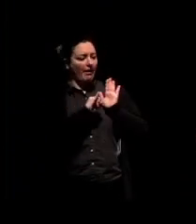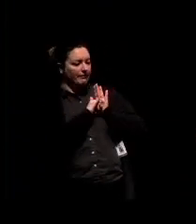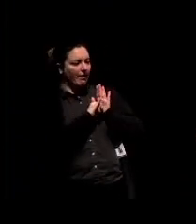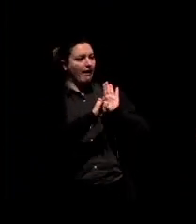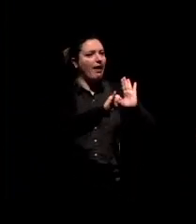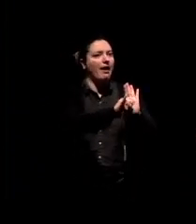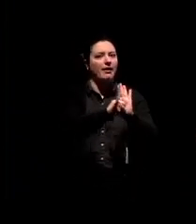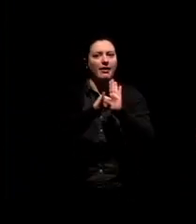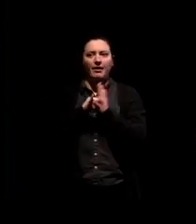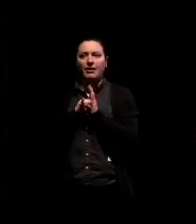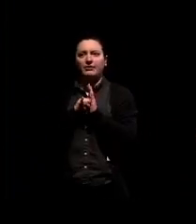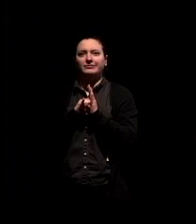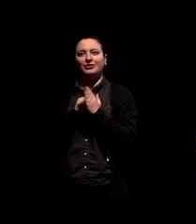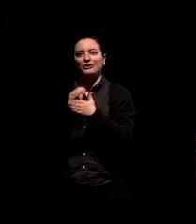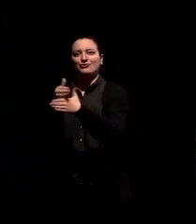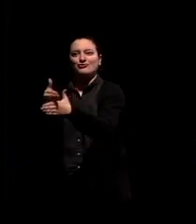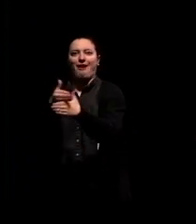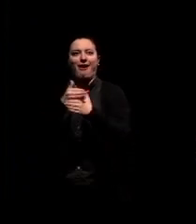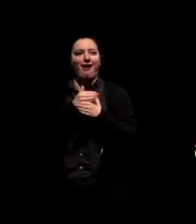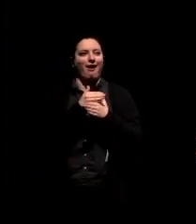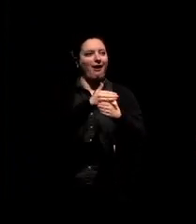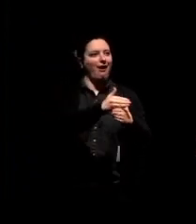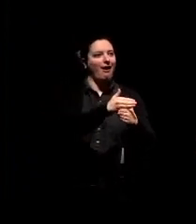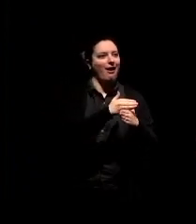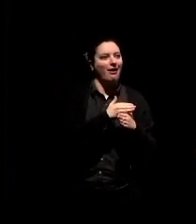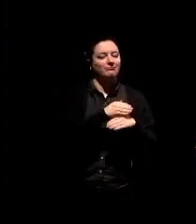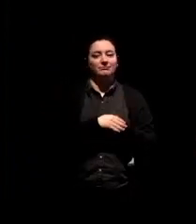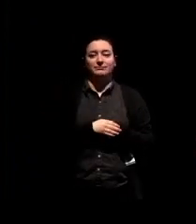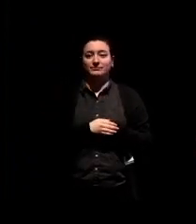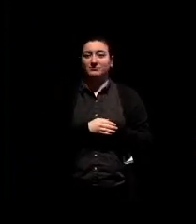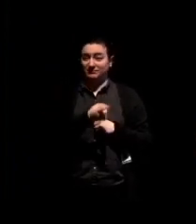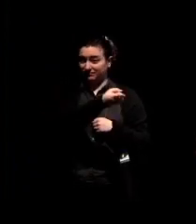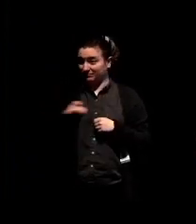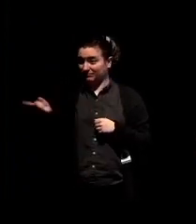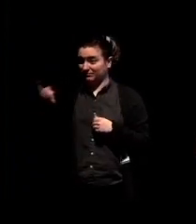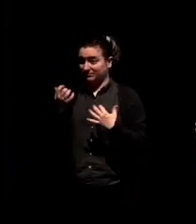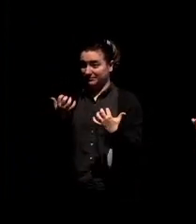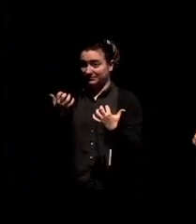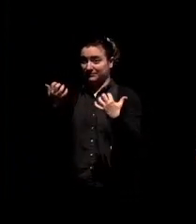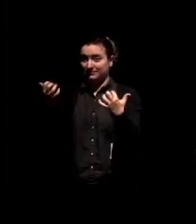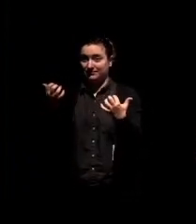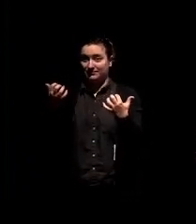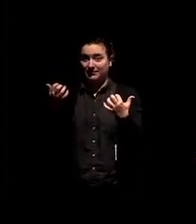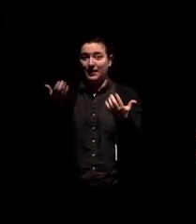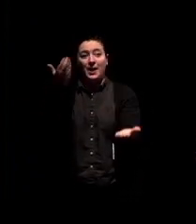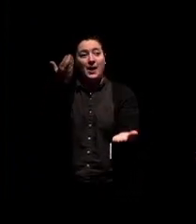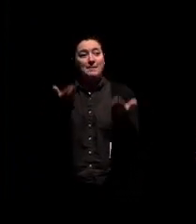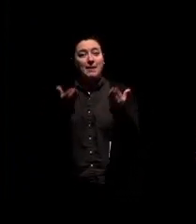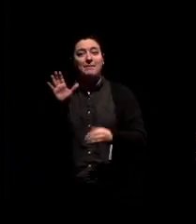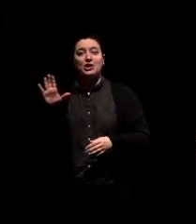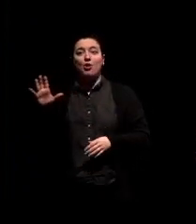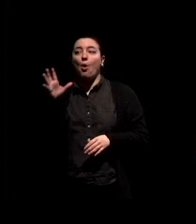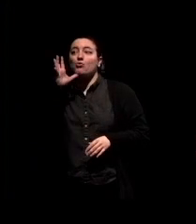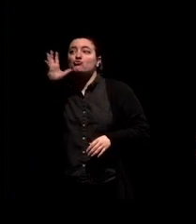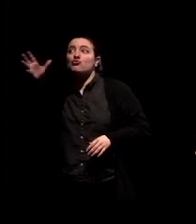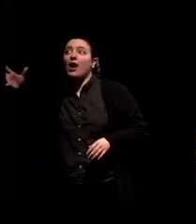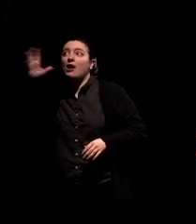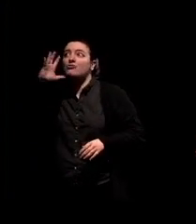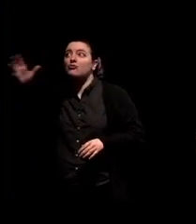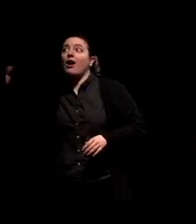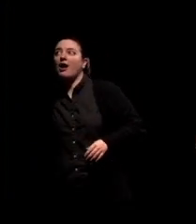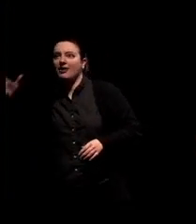diverse communities. You know, if you're sitting in the audience, you may be like me, a great-grandson of an immigrant, or even